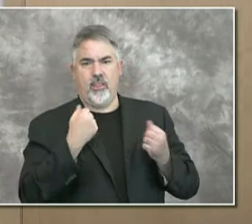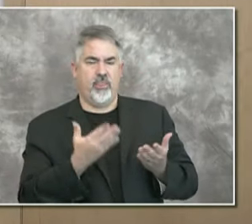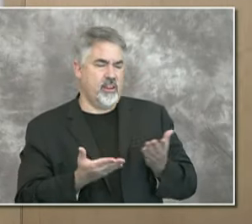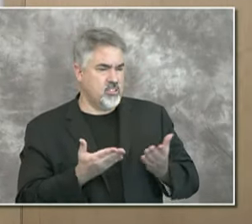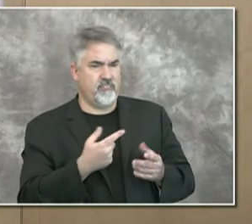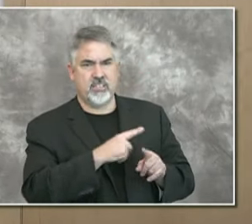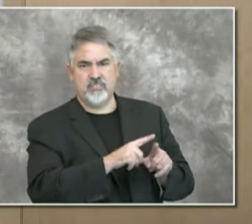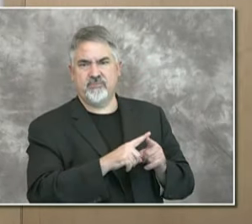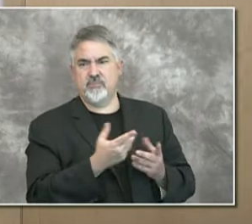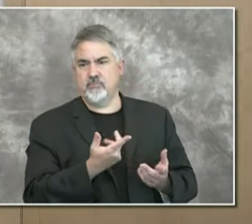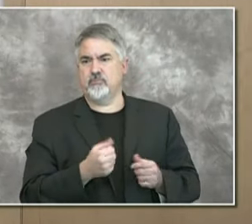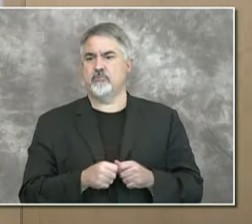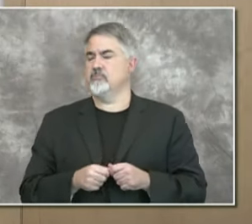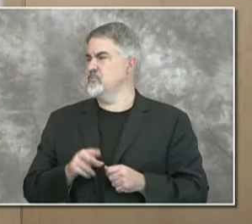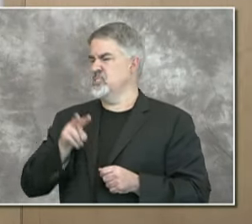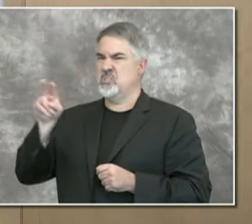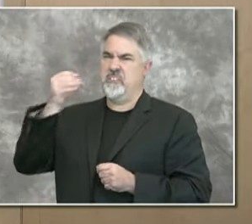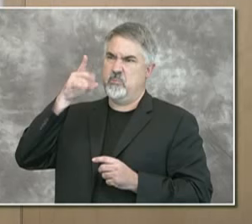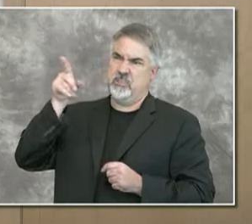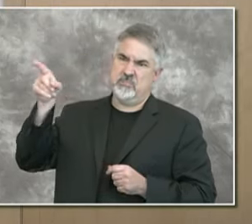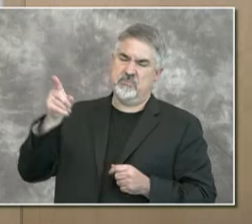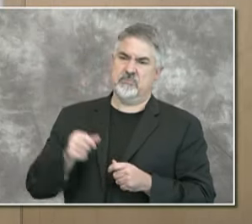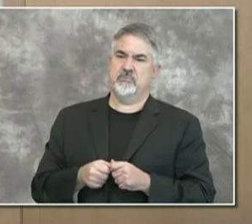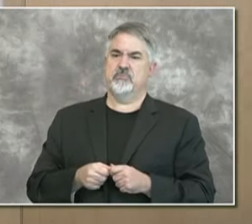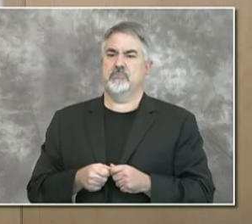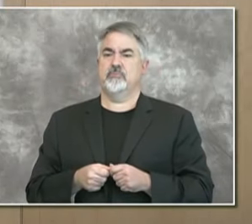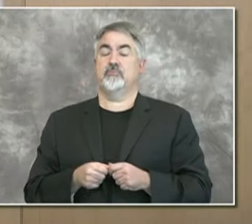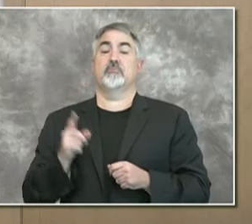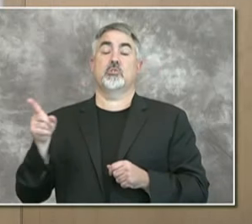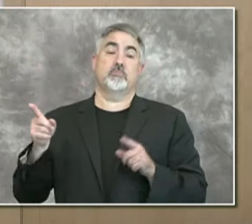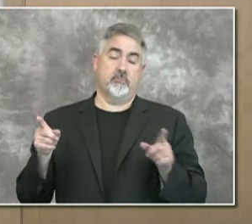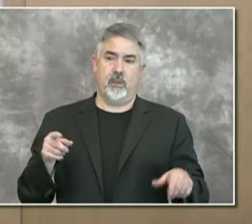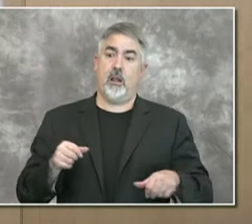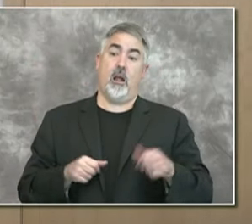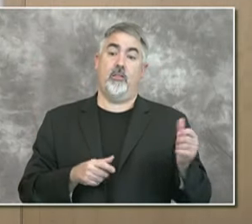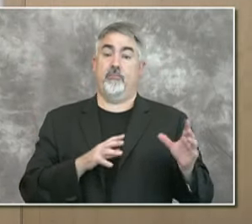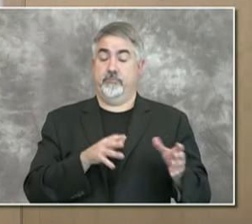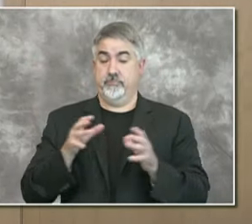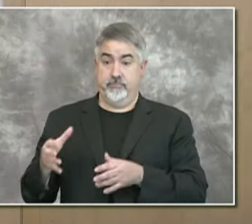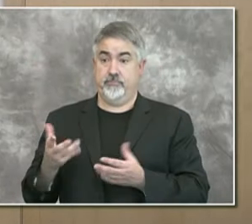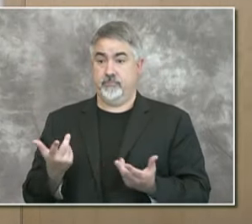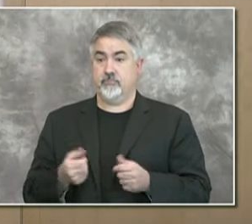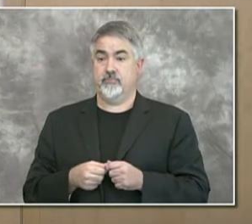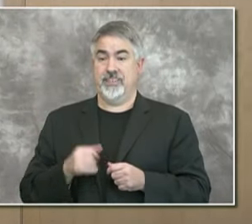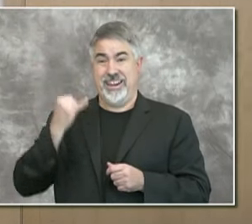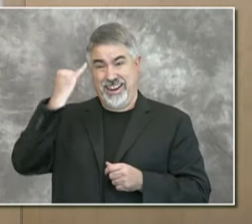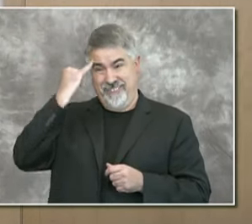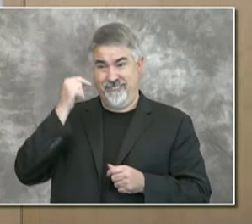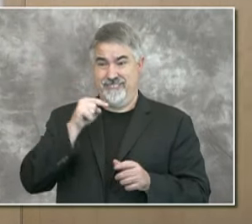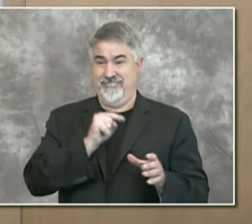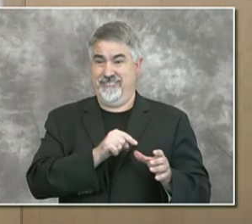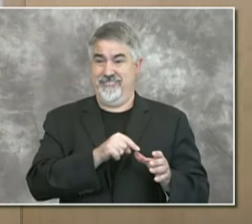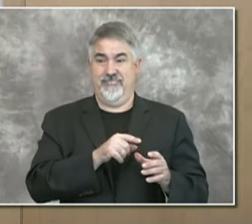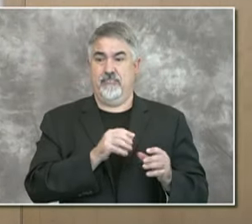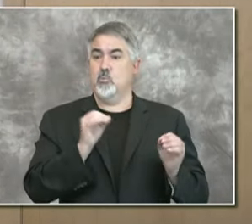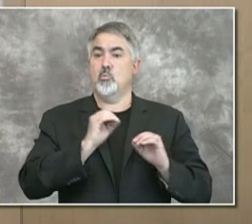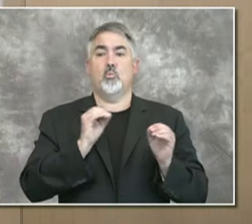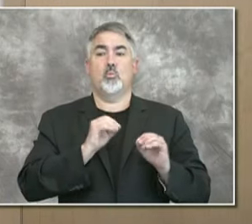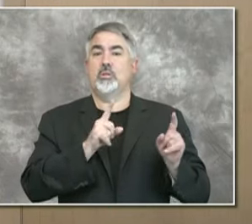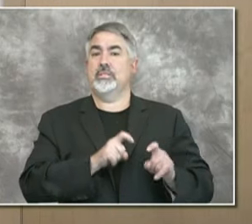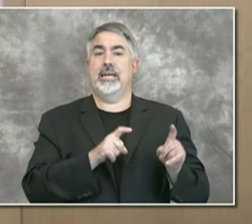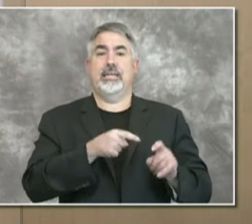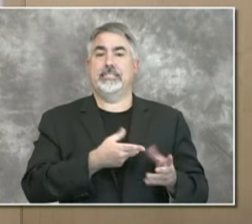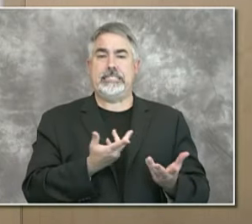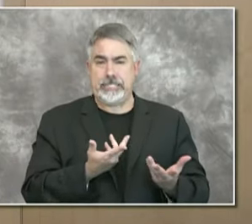So there are two tracks. One is if an individual has not had a test, and that would be the